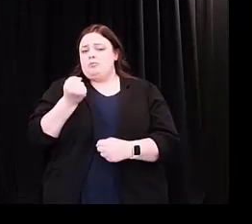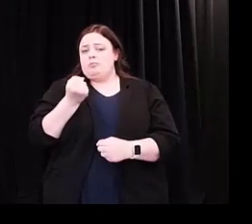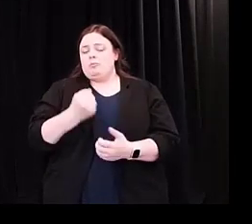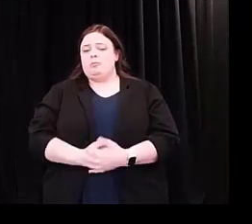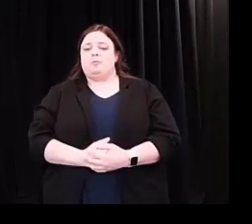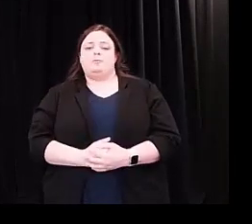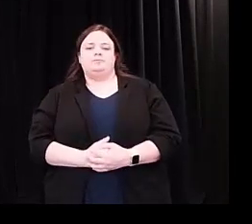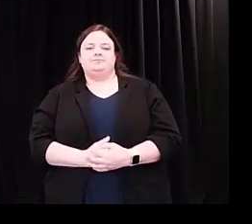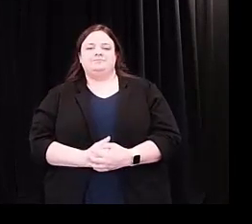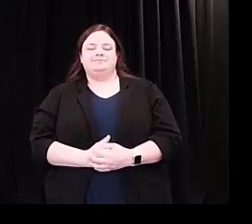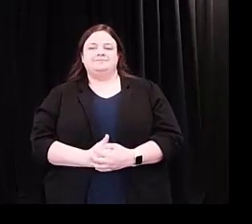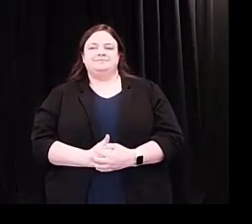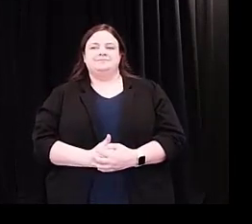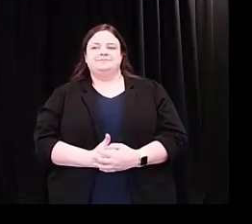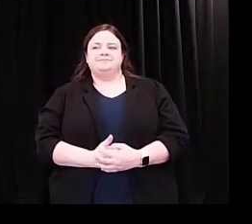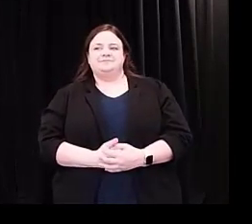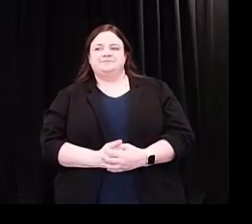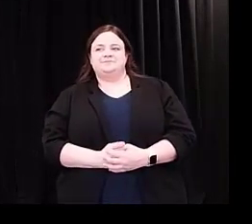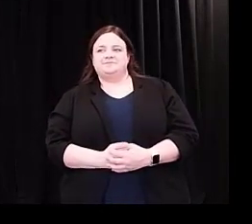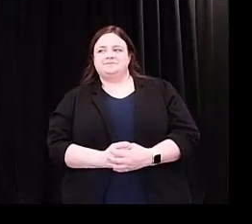All right.